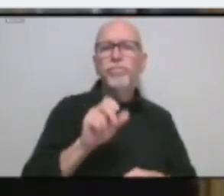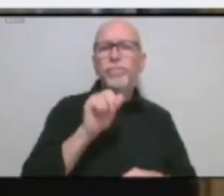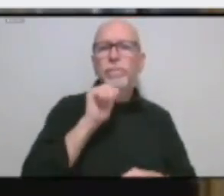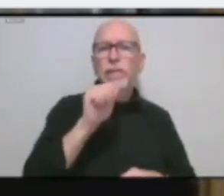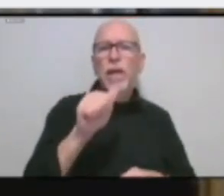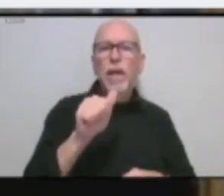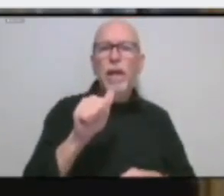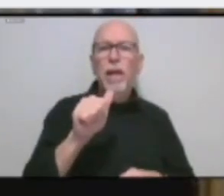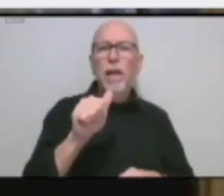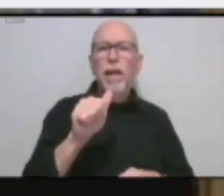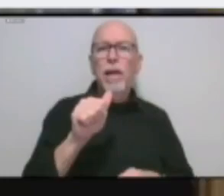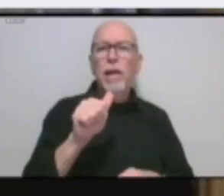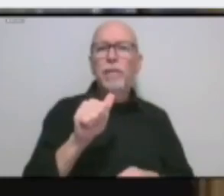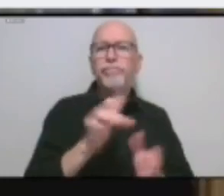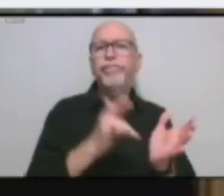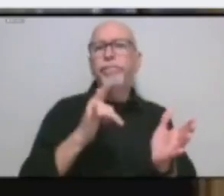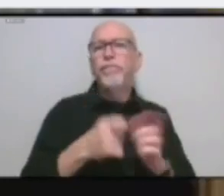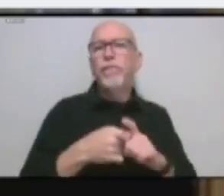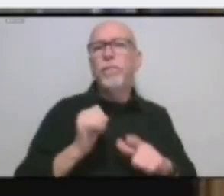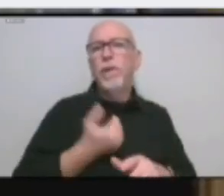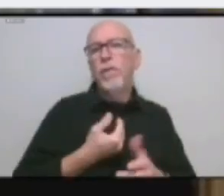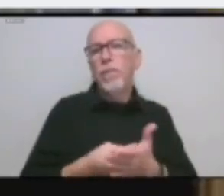overtaking tax dollars as well.